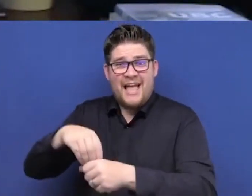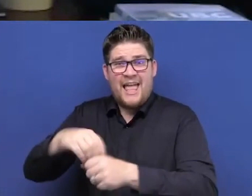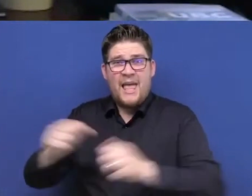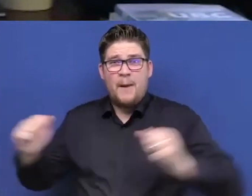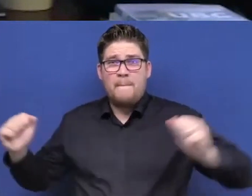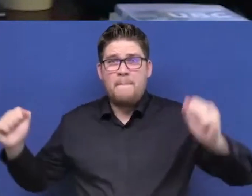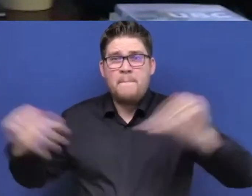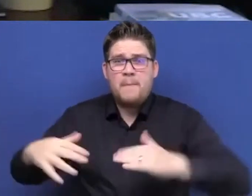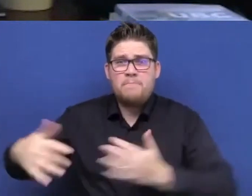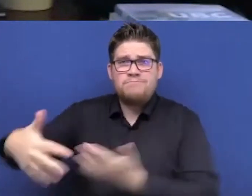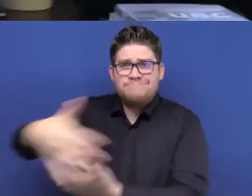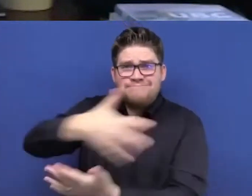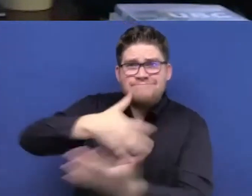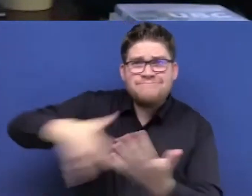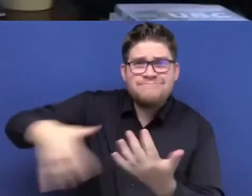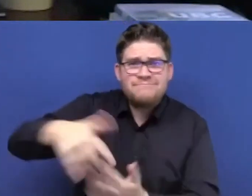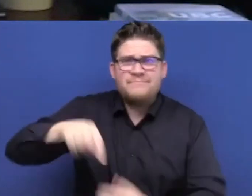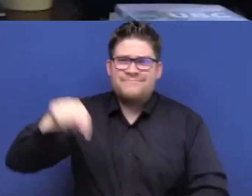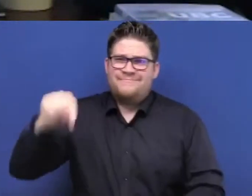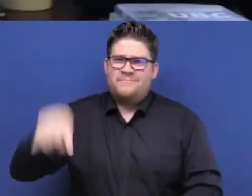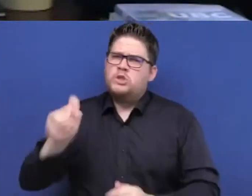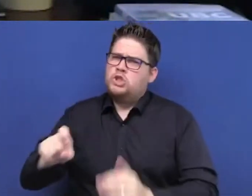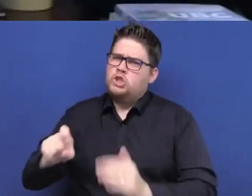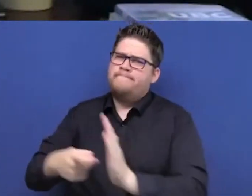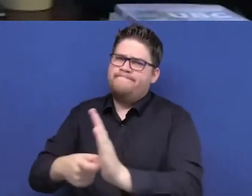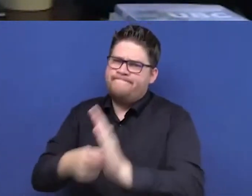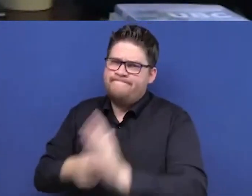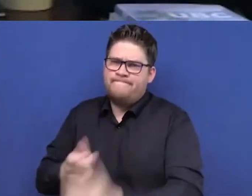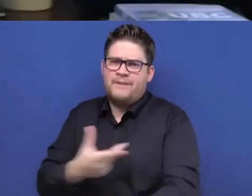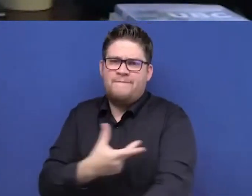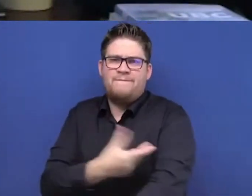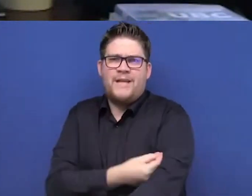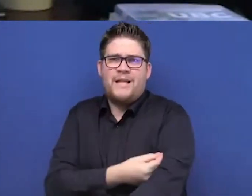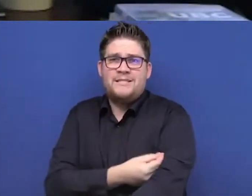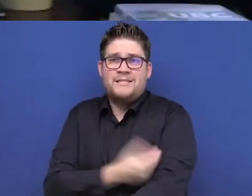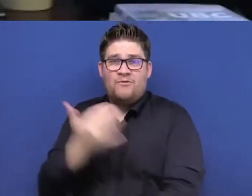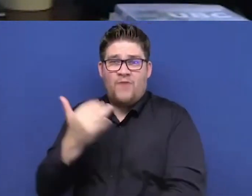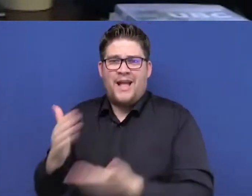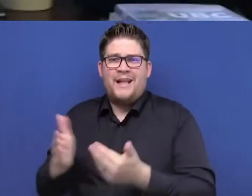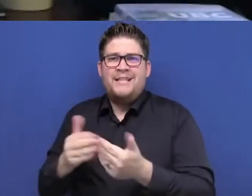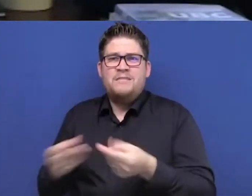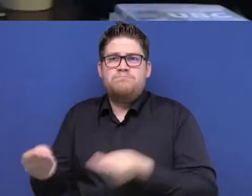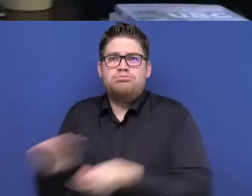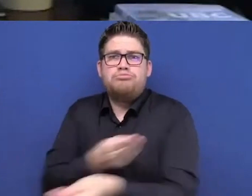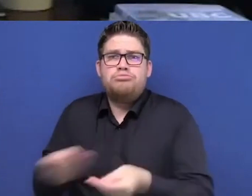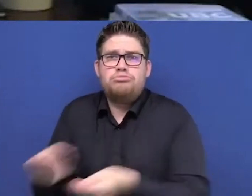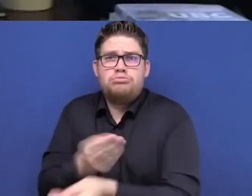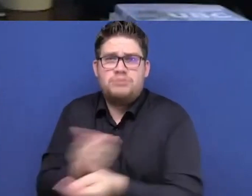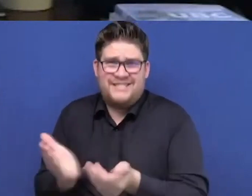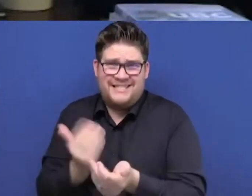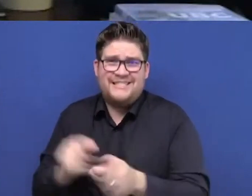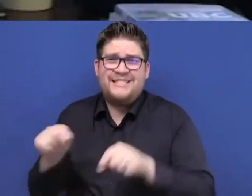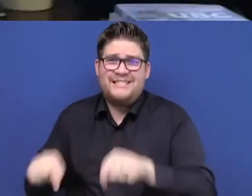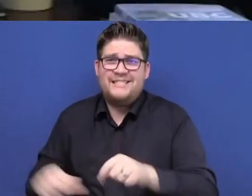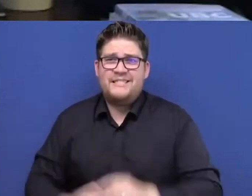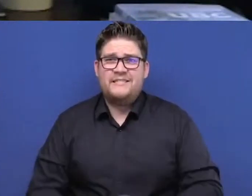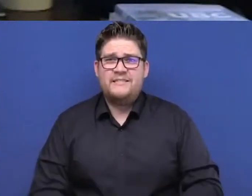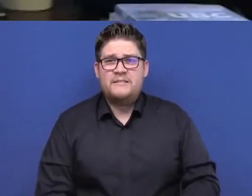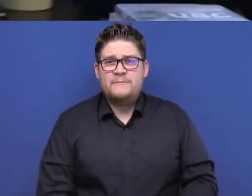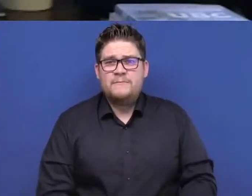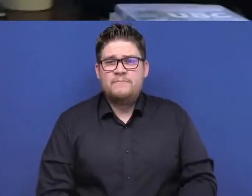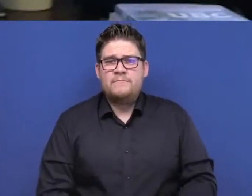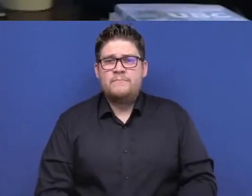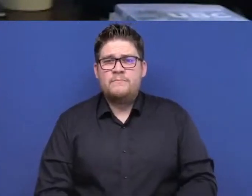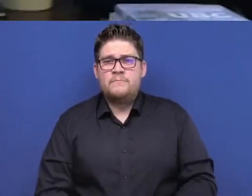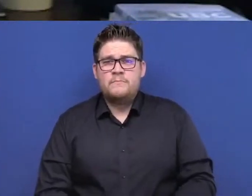Susan, did you have a follow-up? I do, thank you. Which leads me, Dr. Henry, to, of course, the school year. It's fast approaching September. A